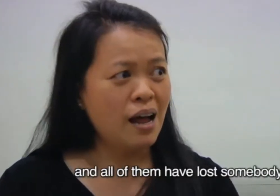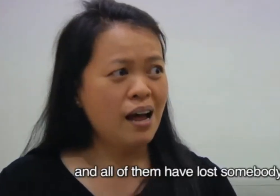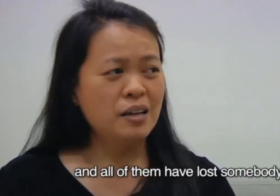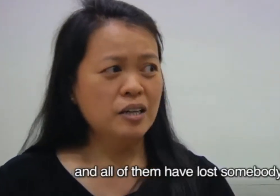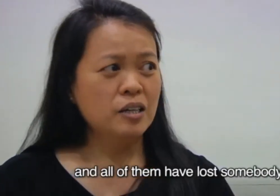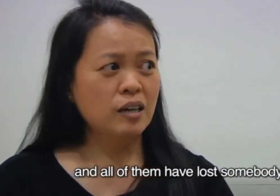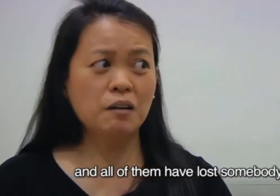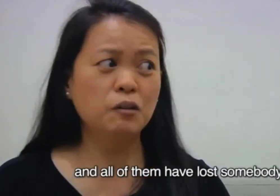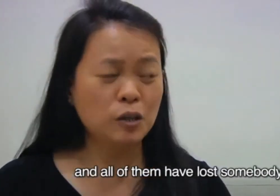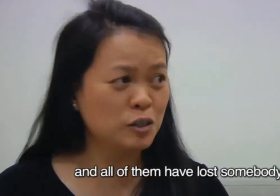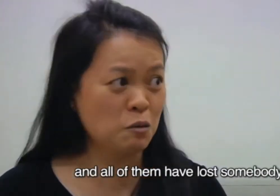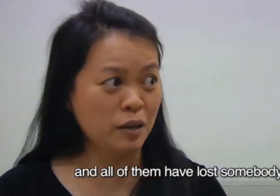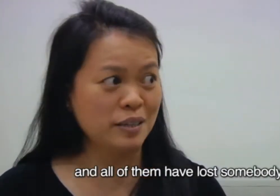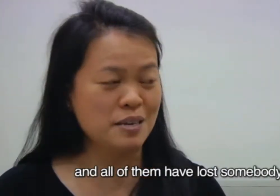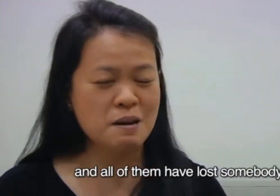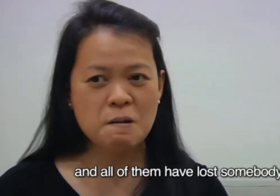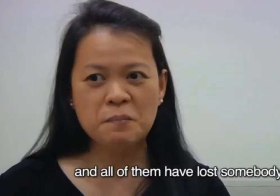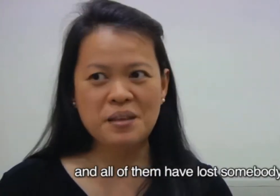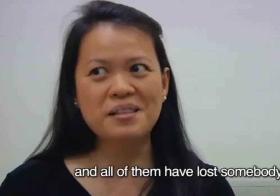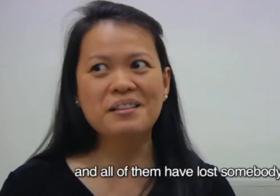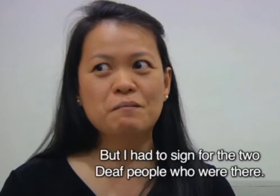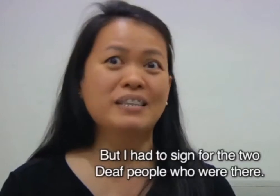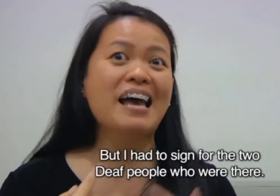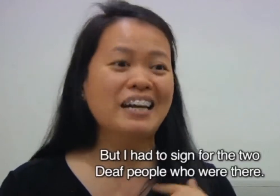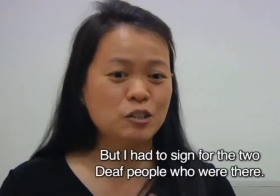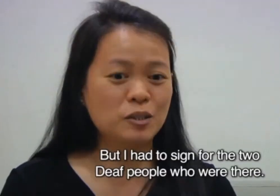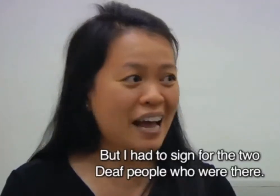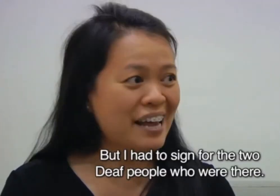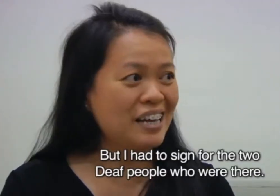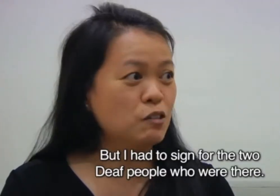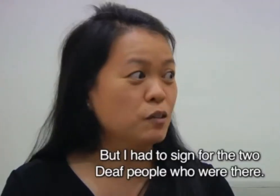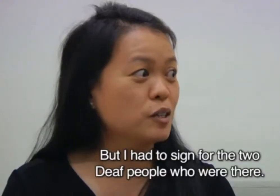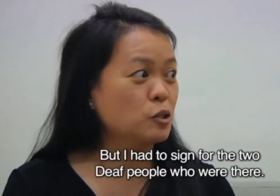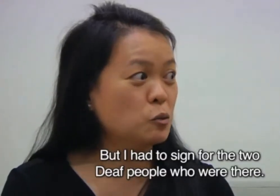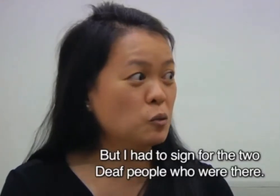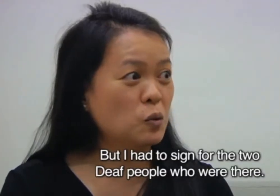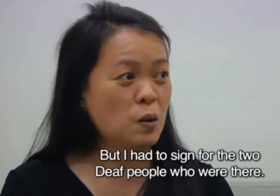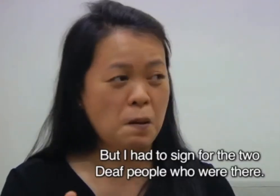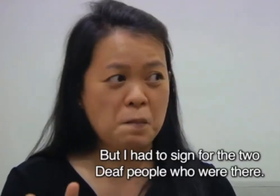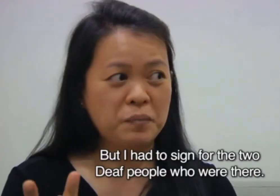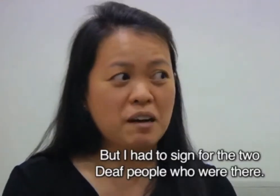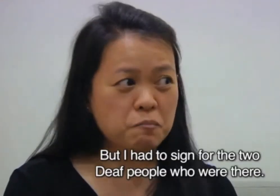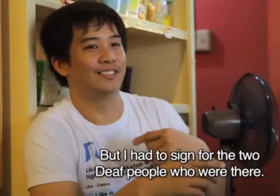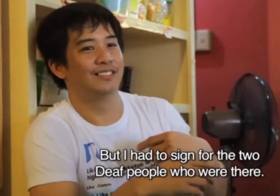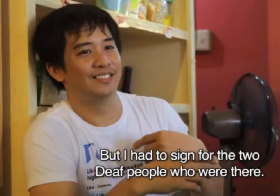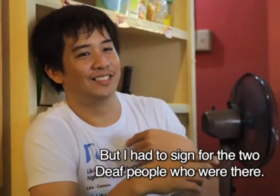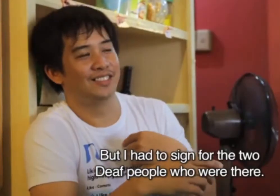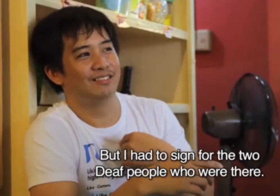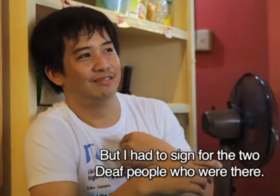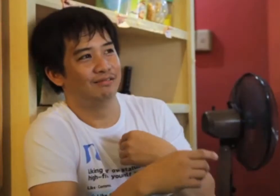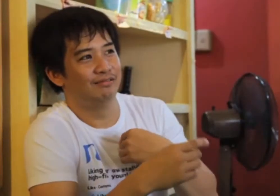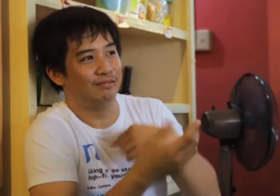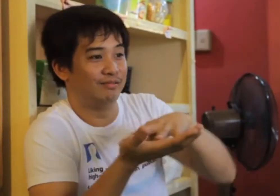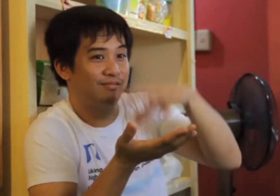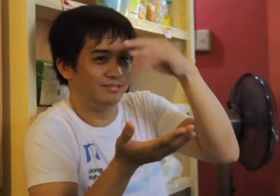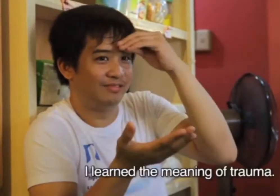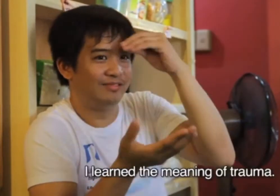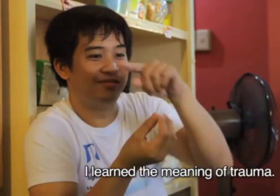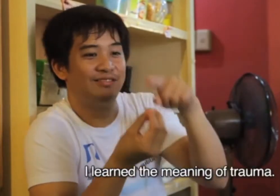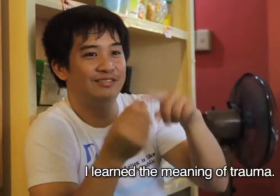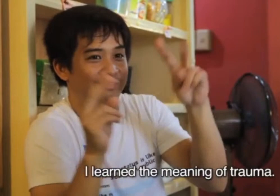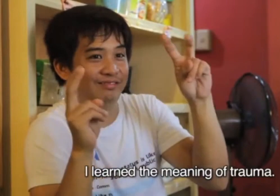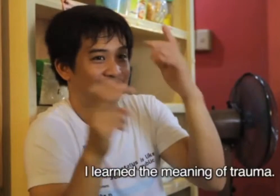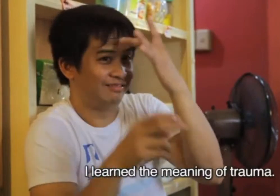them have lost somebody. And then, but I had to sign for the 2 deaf people who were